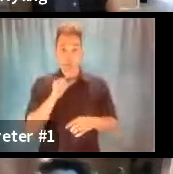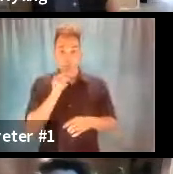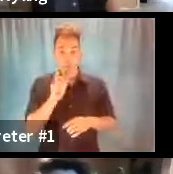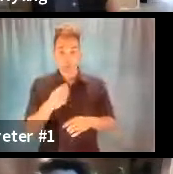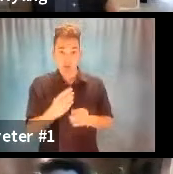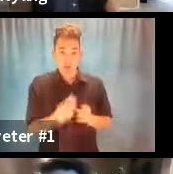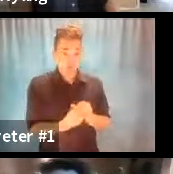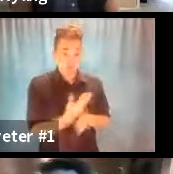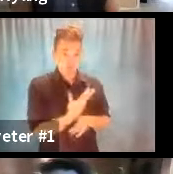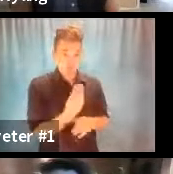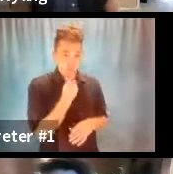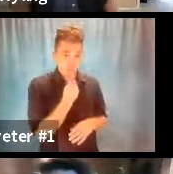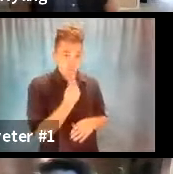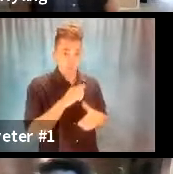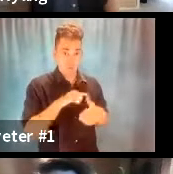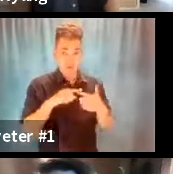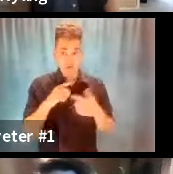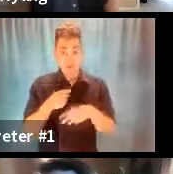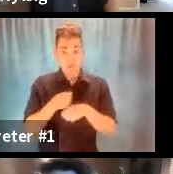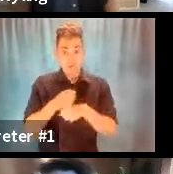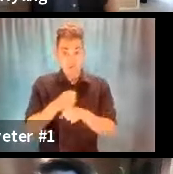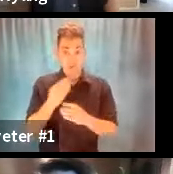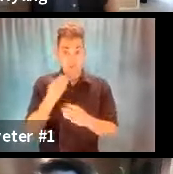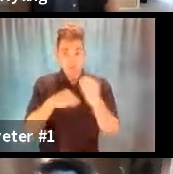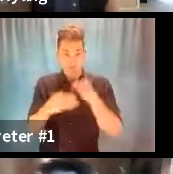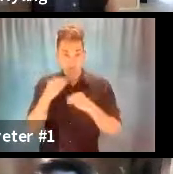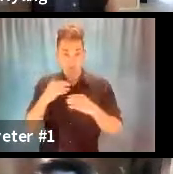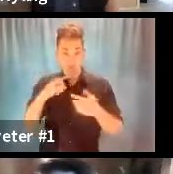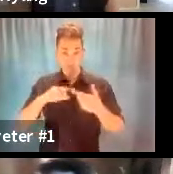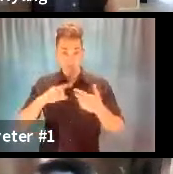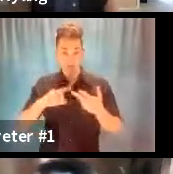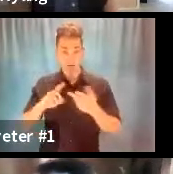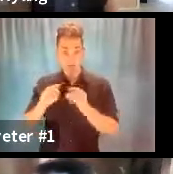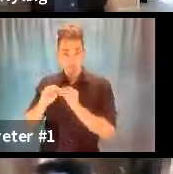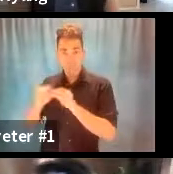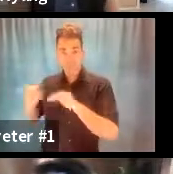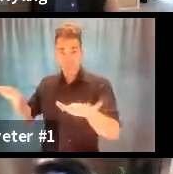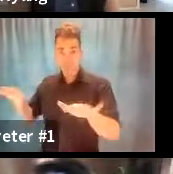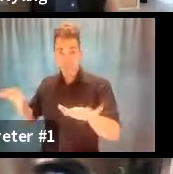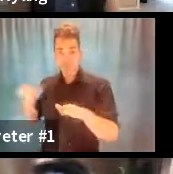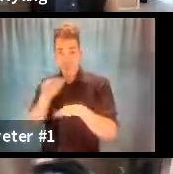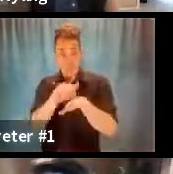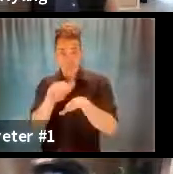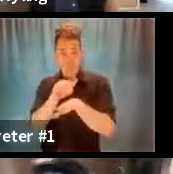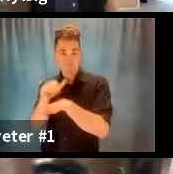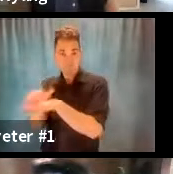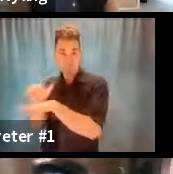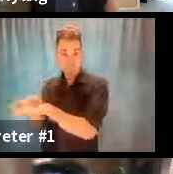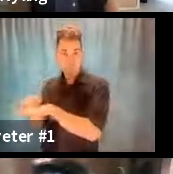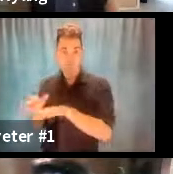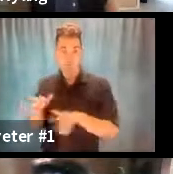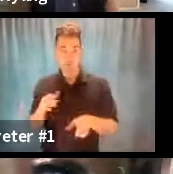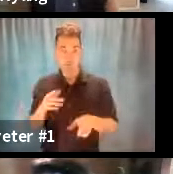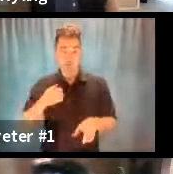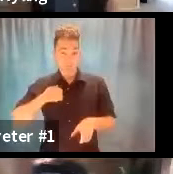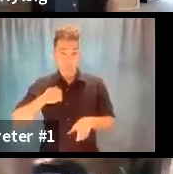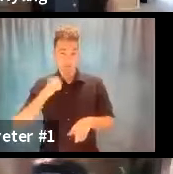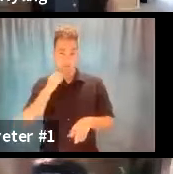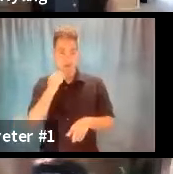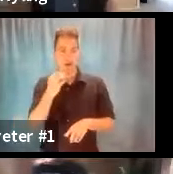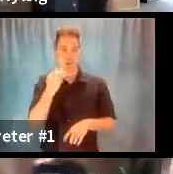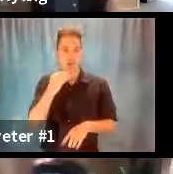meals, and also the distribution of food. So we don't actually serve as a food pantry. Our